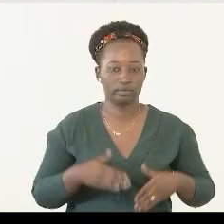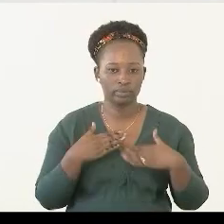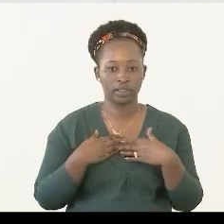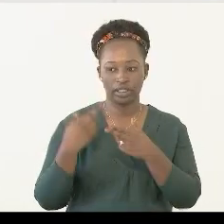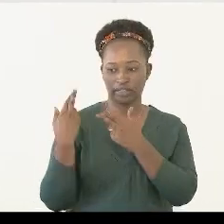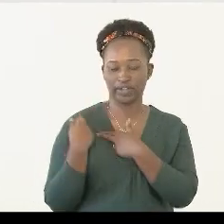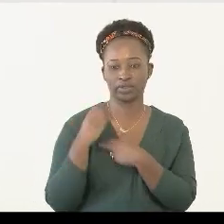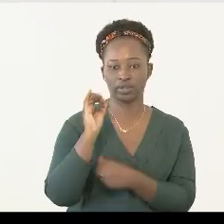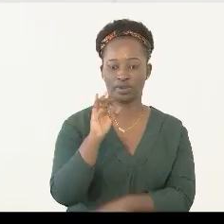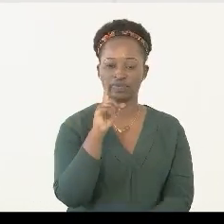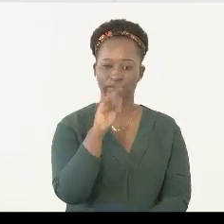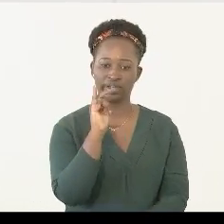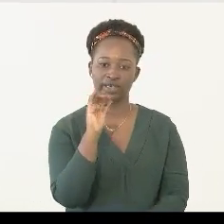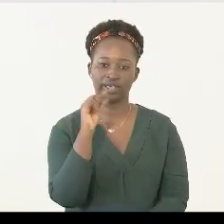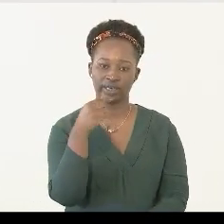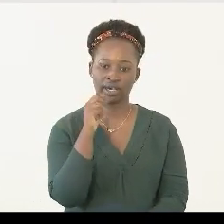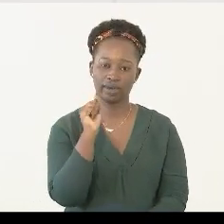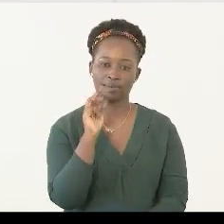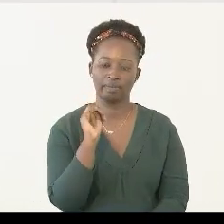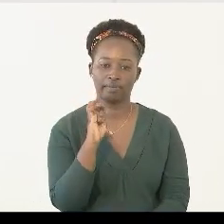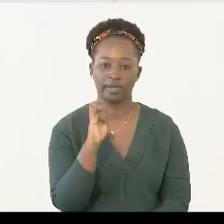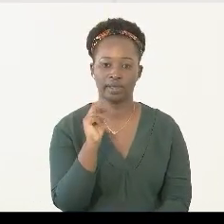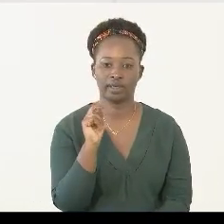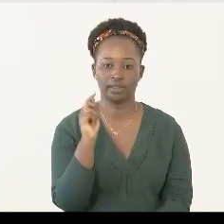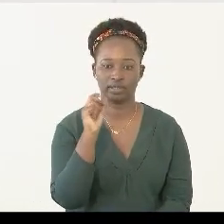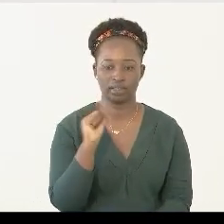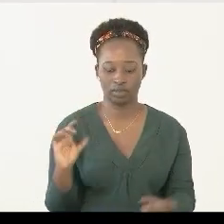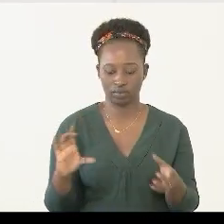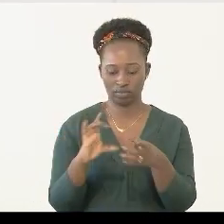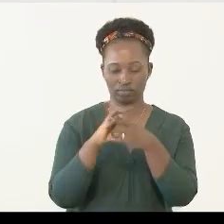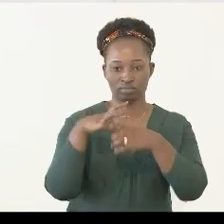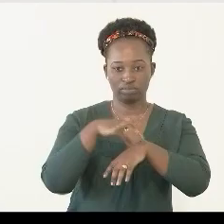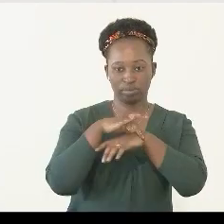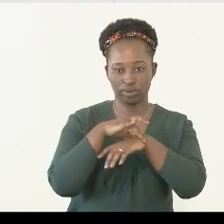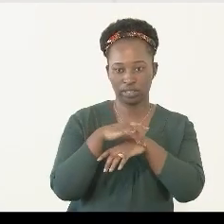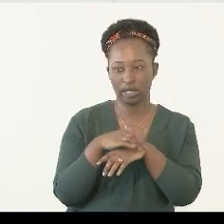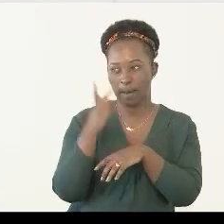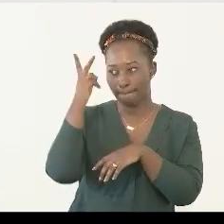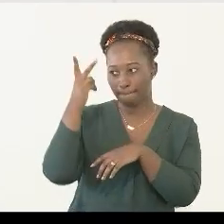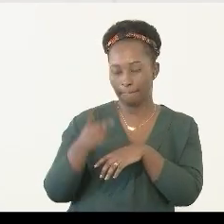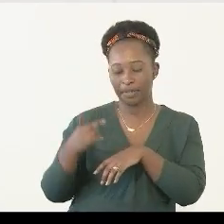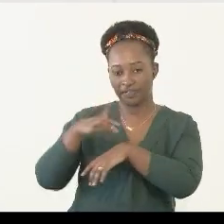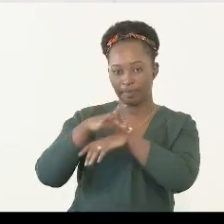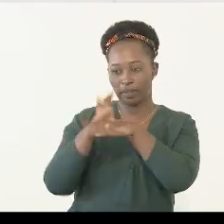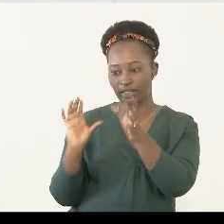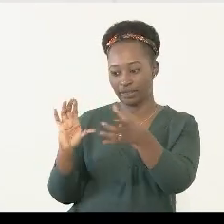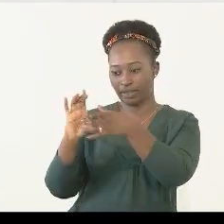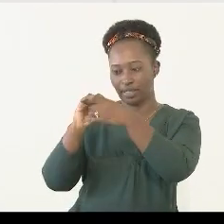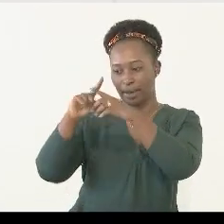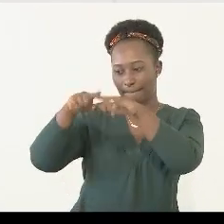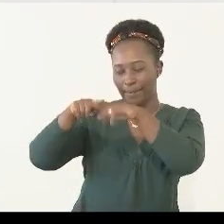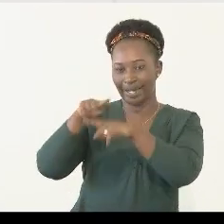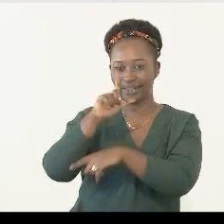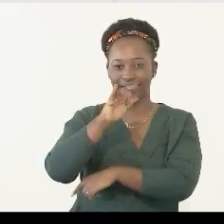is to connect a bone to a bone. You see, this is a bone and this is another bone. They are connected by